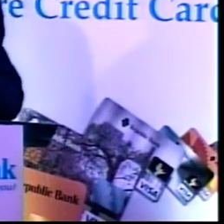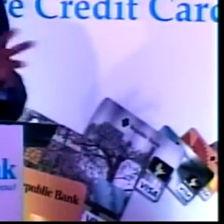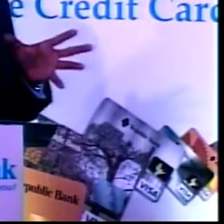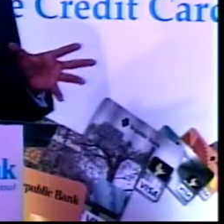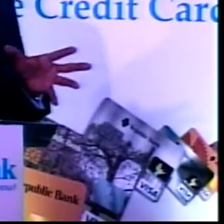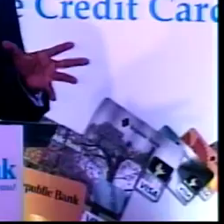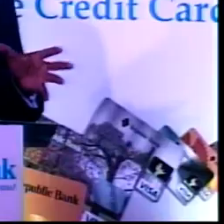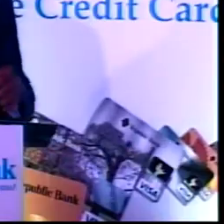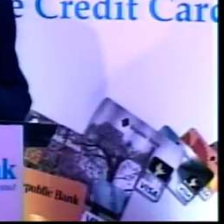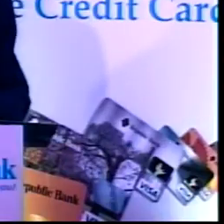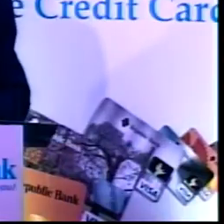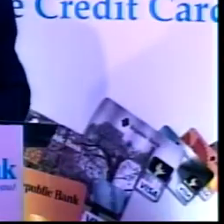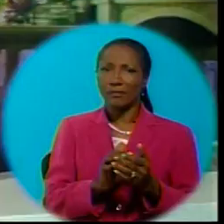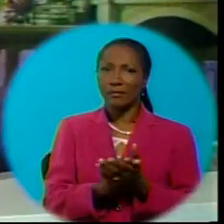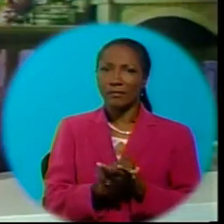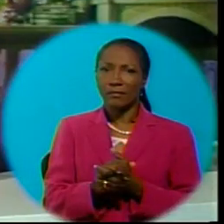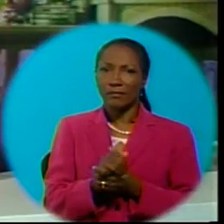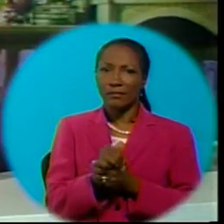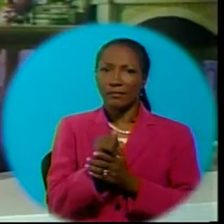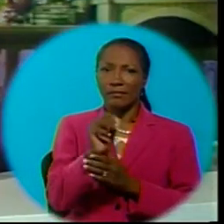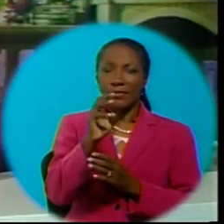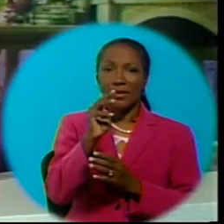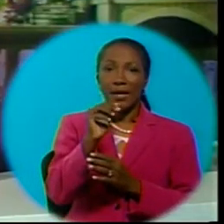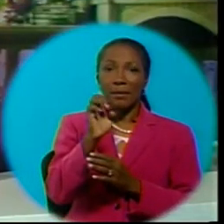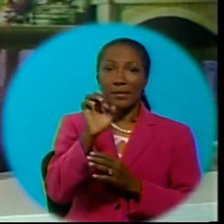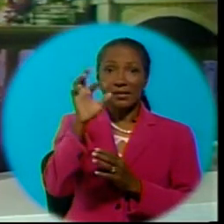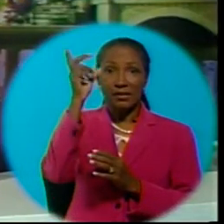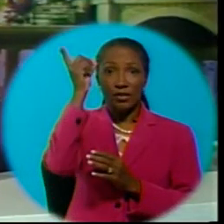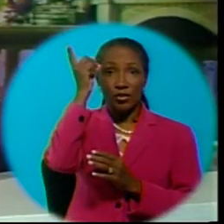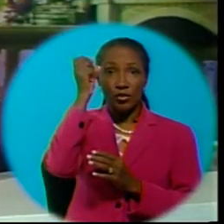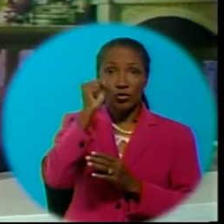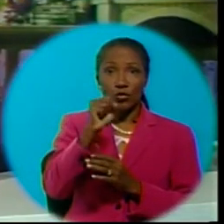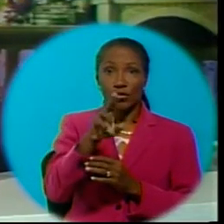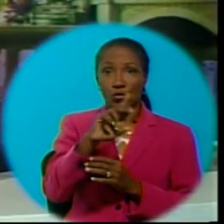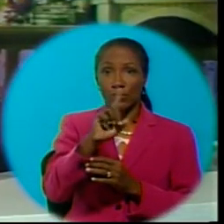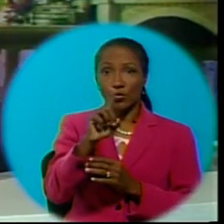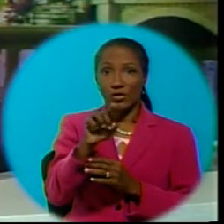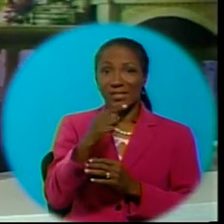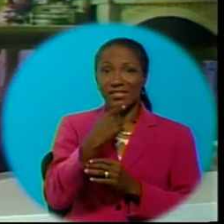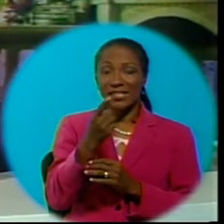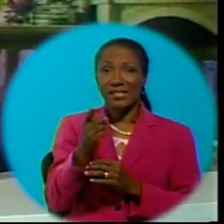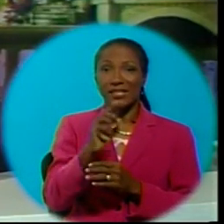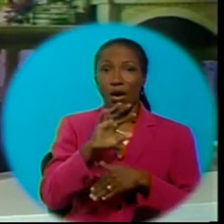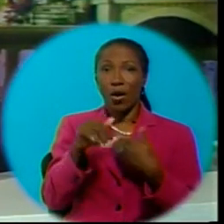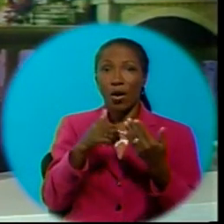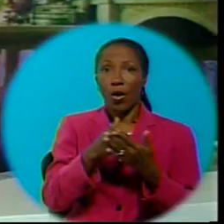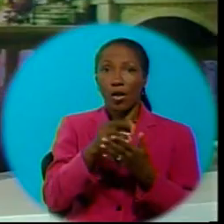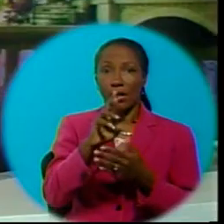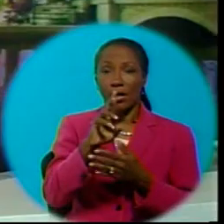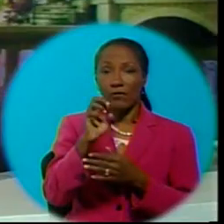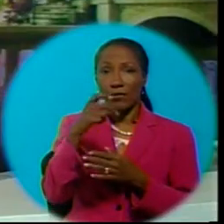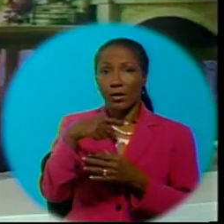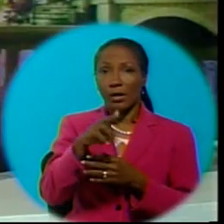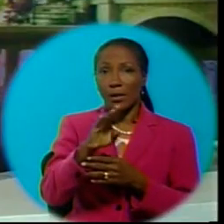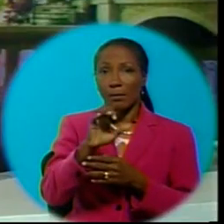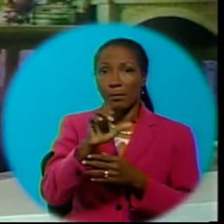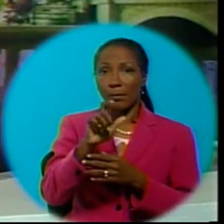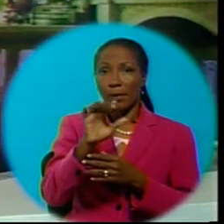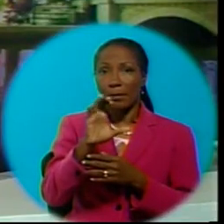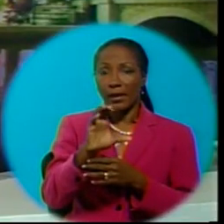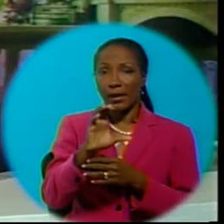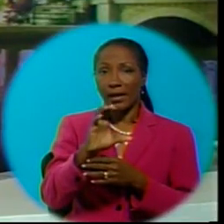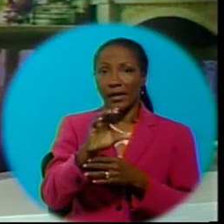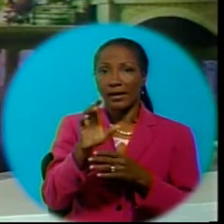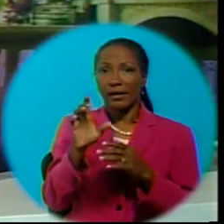is intended to get around. Mr. D'Souza also said all of Republic Bank's current Visa credit cards with magnetic stripes will